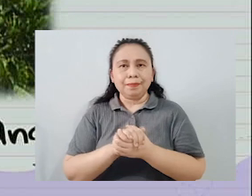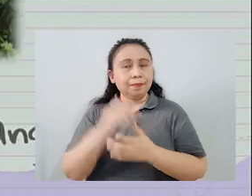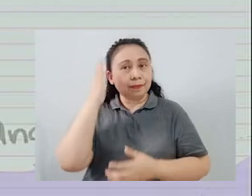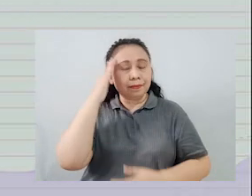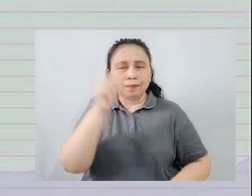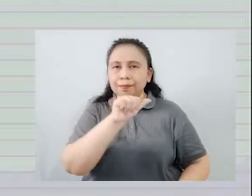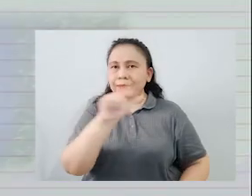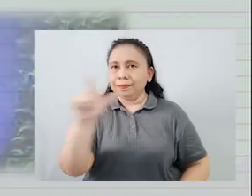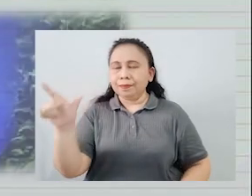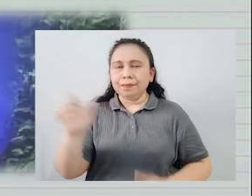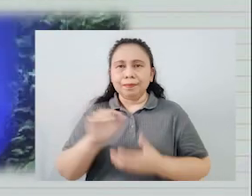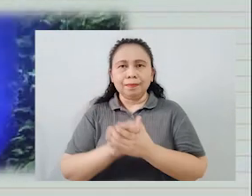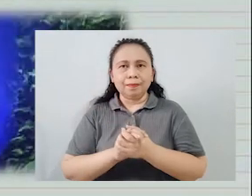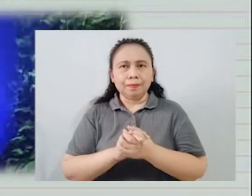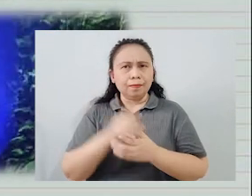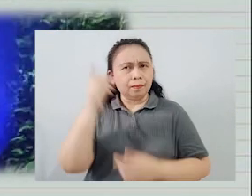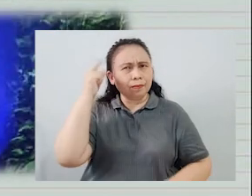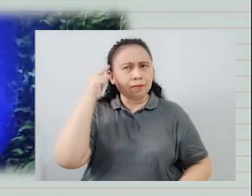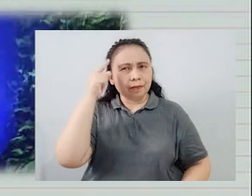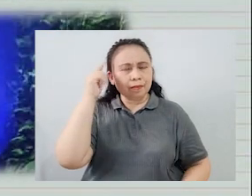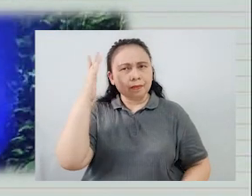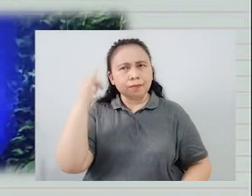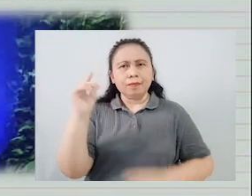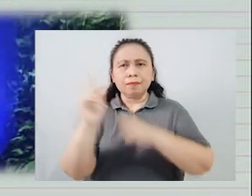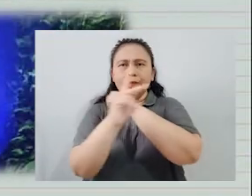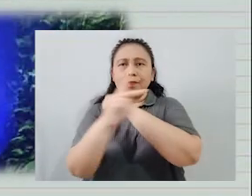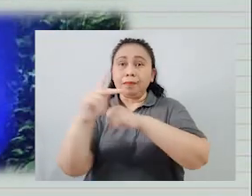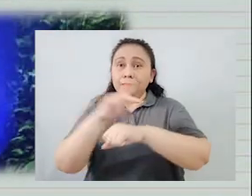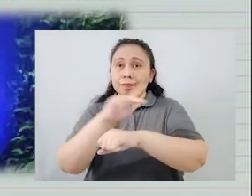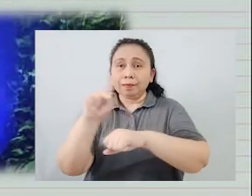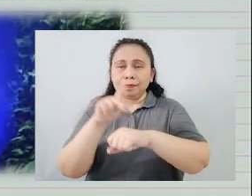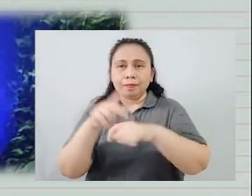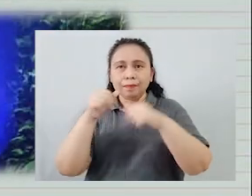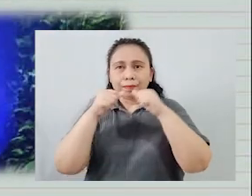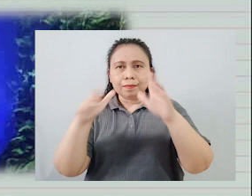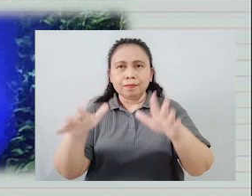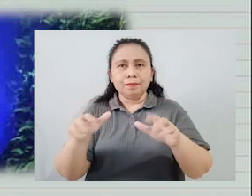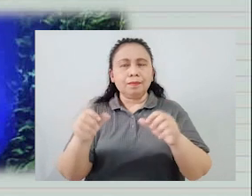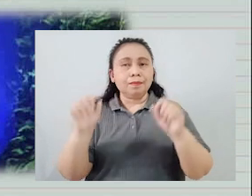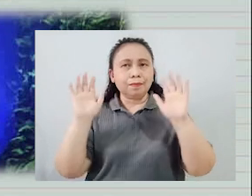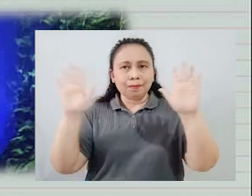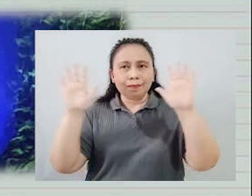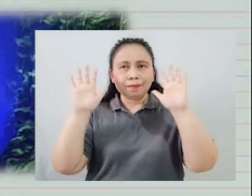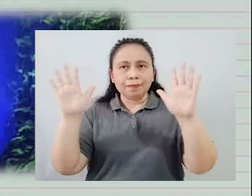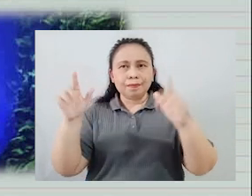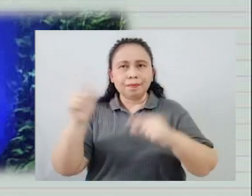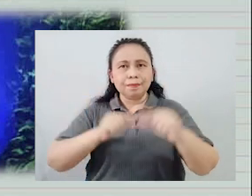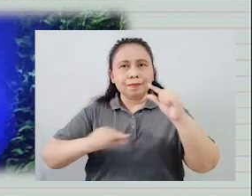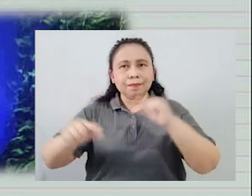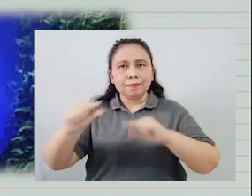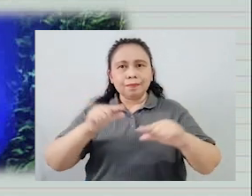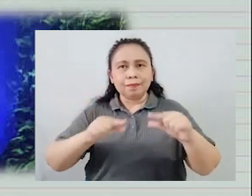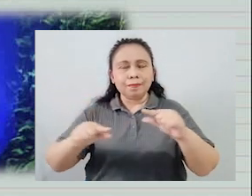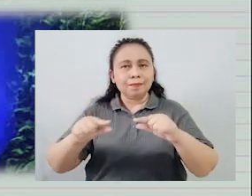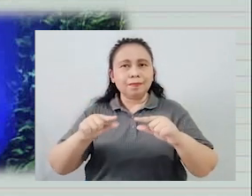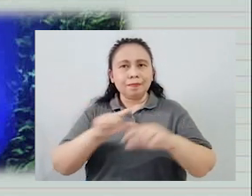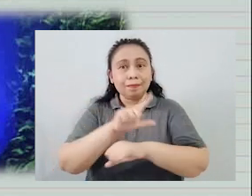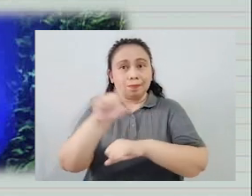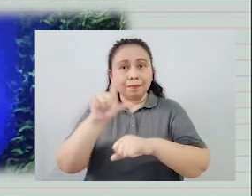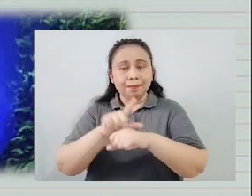Knowing all of this, don't you wonder why the Philippines is blessed with so much magnificent geologic